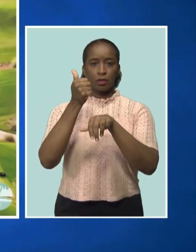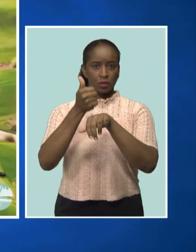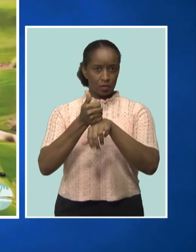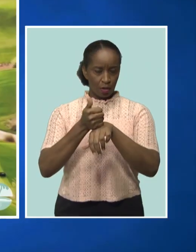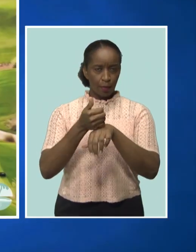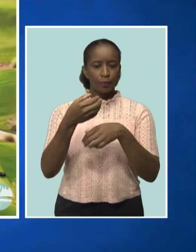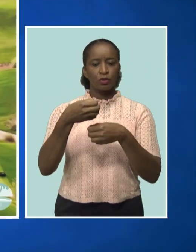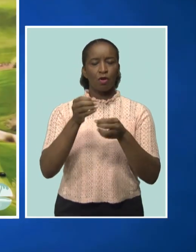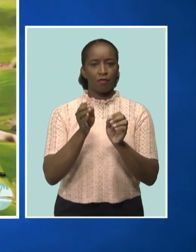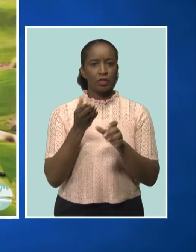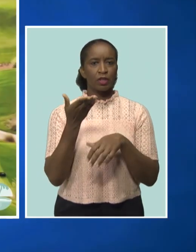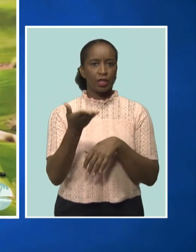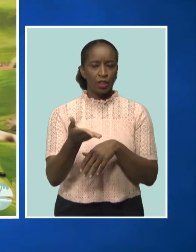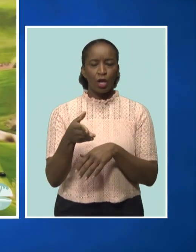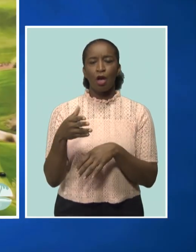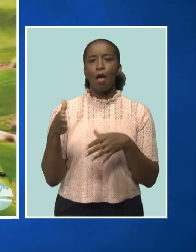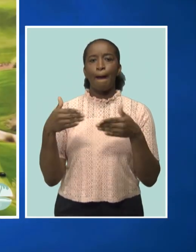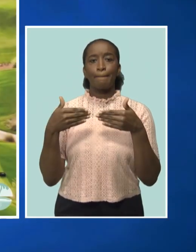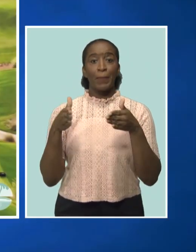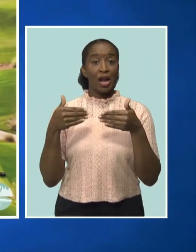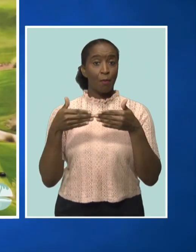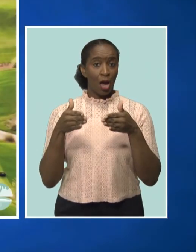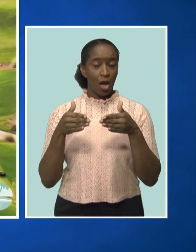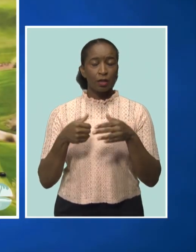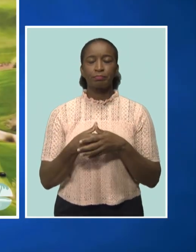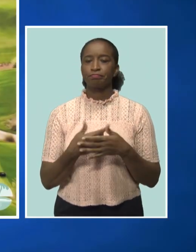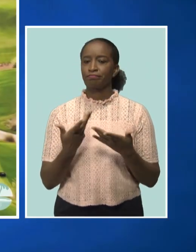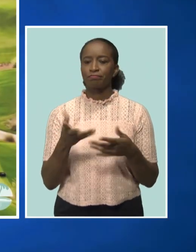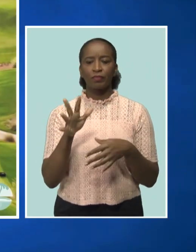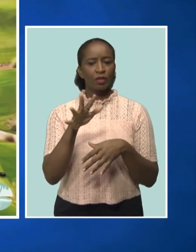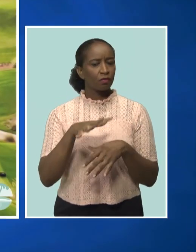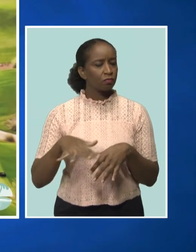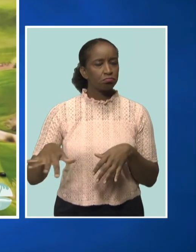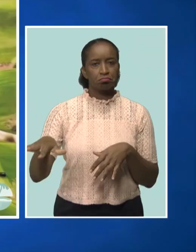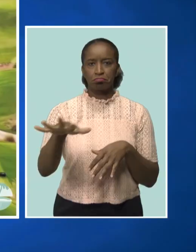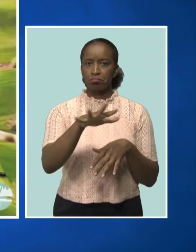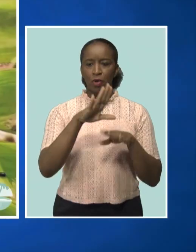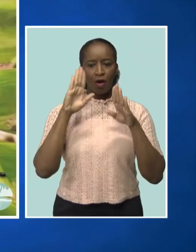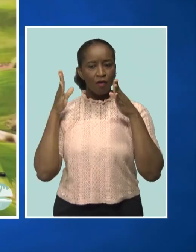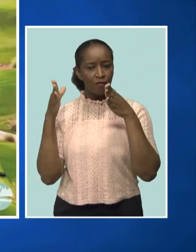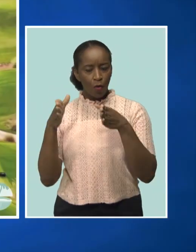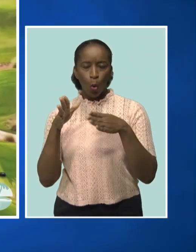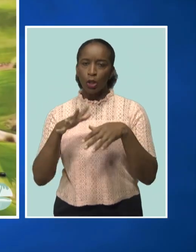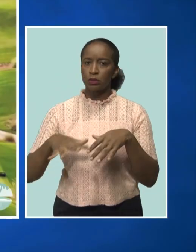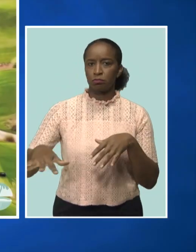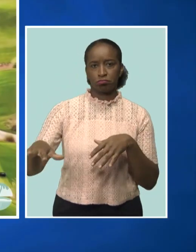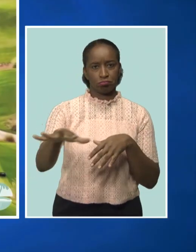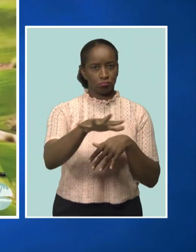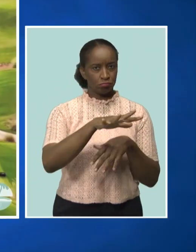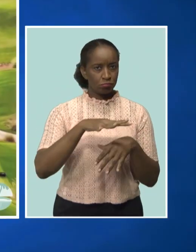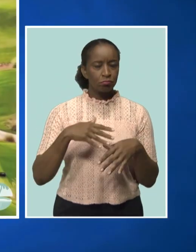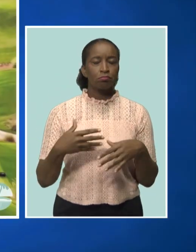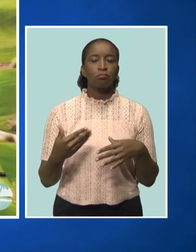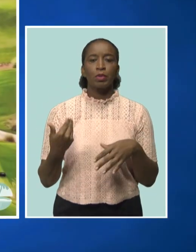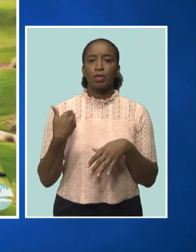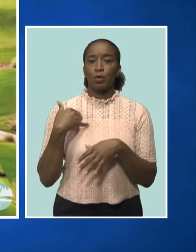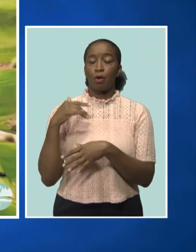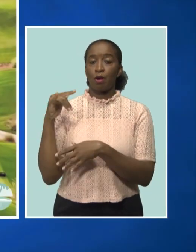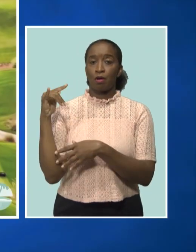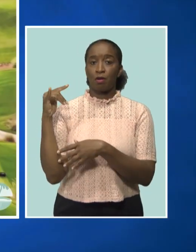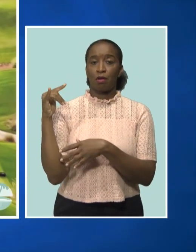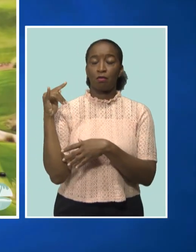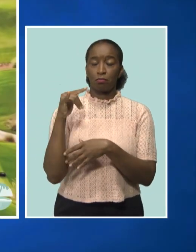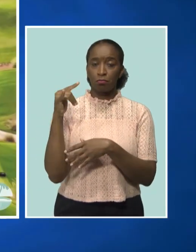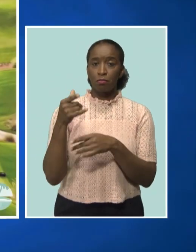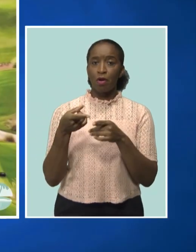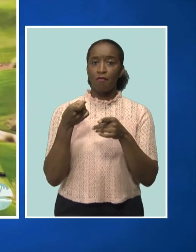market. They're based in Panama, but they certainly service the entire region. And as you know, we also have direct airlifts out of Panama